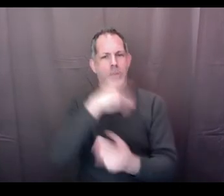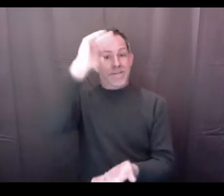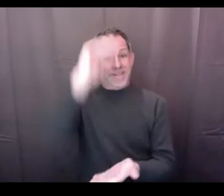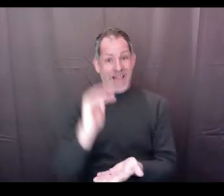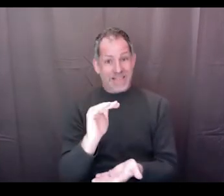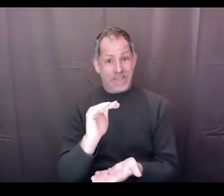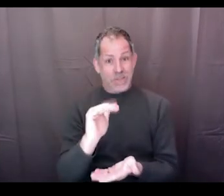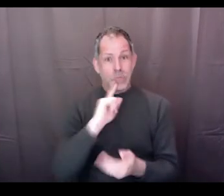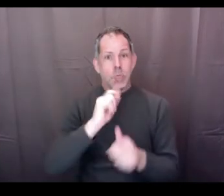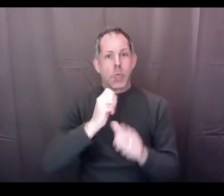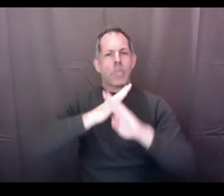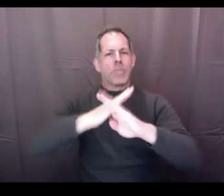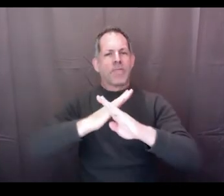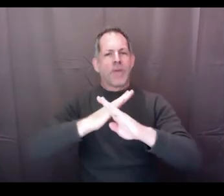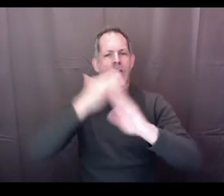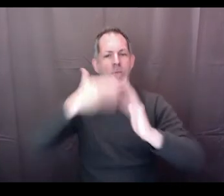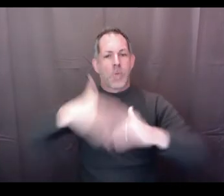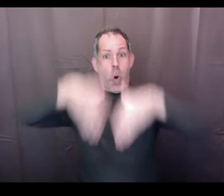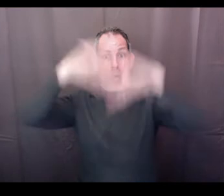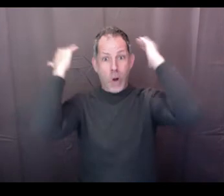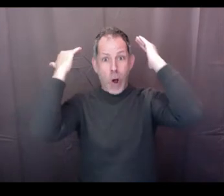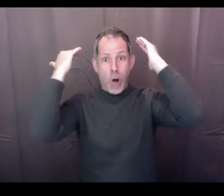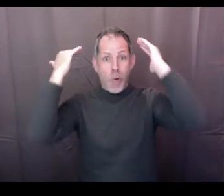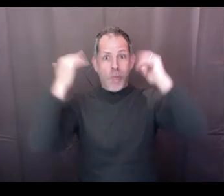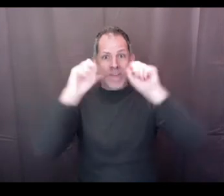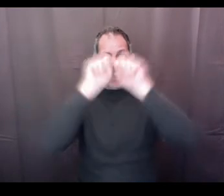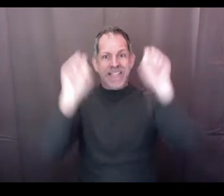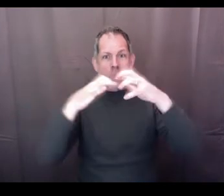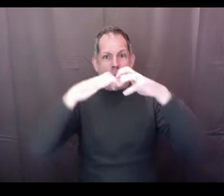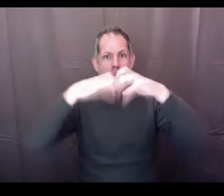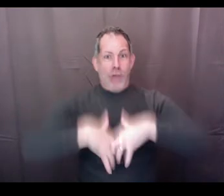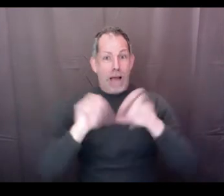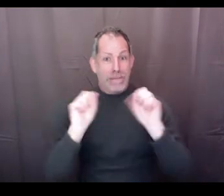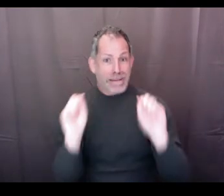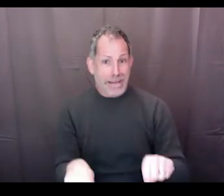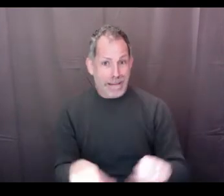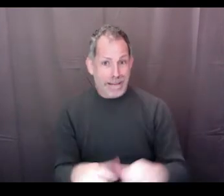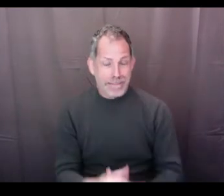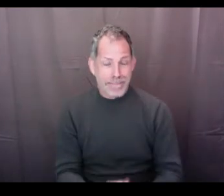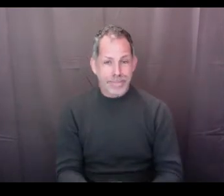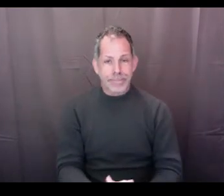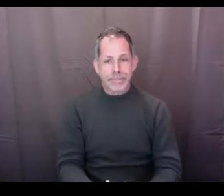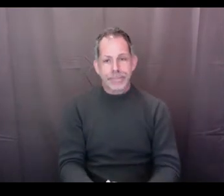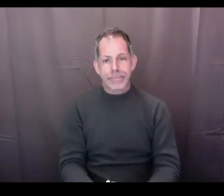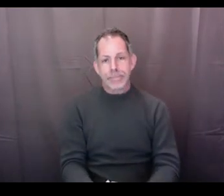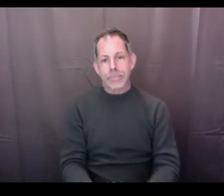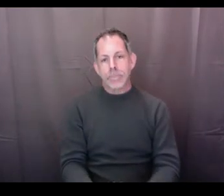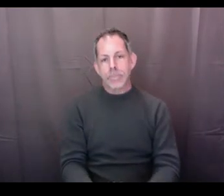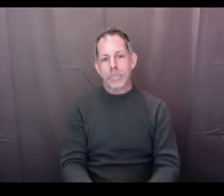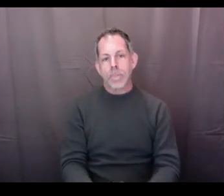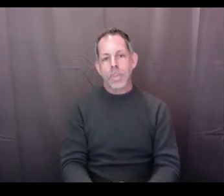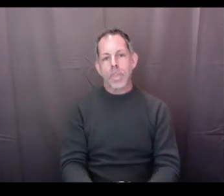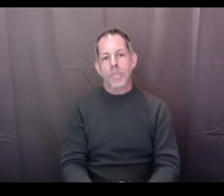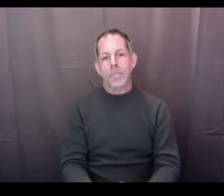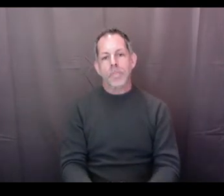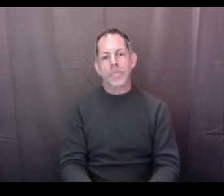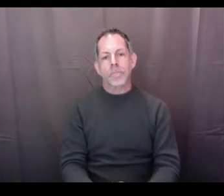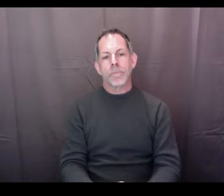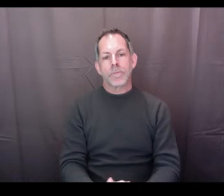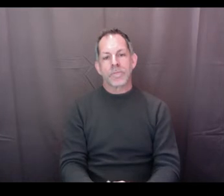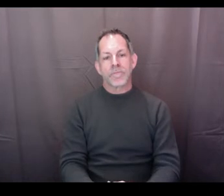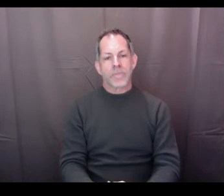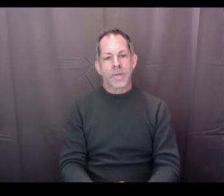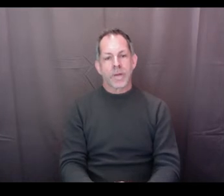to need to be hospitalized. So when we go back to this reproductive rate, I do want to,